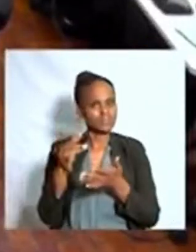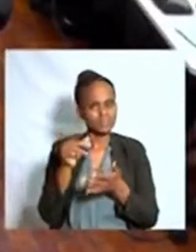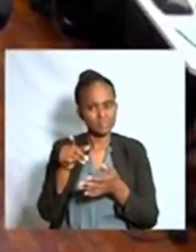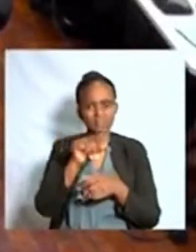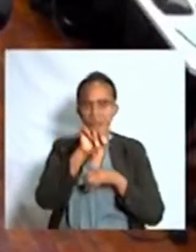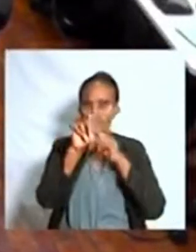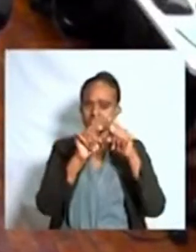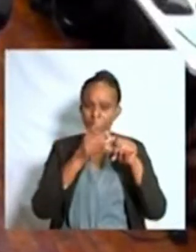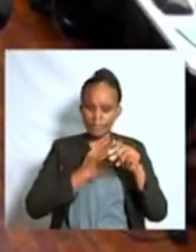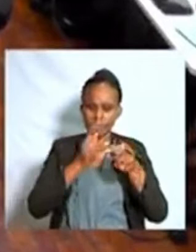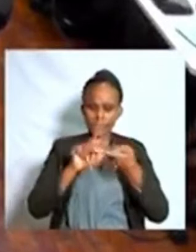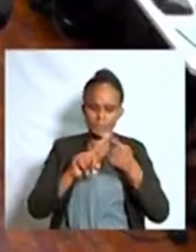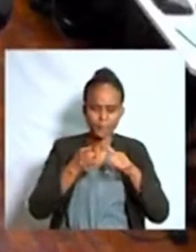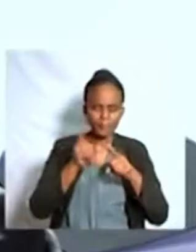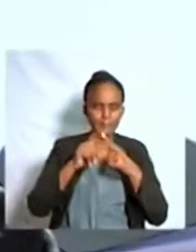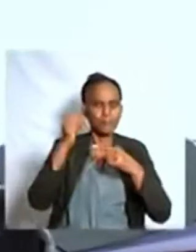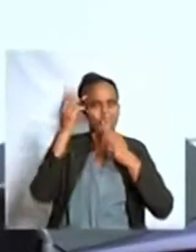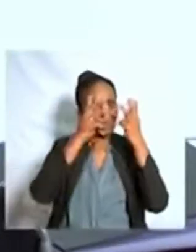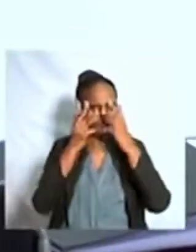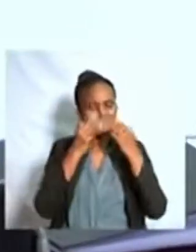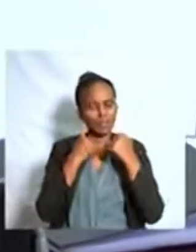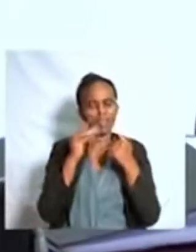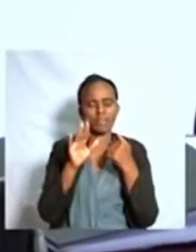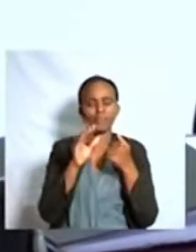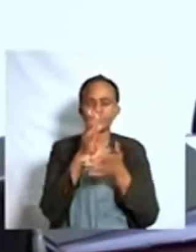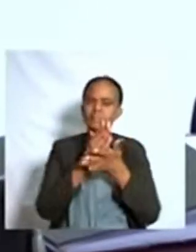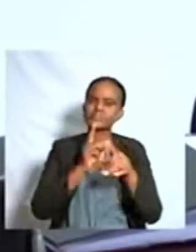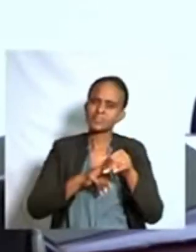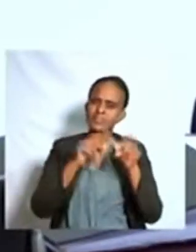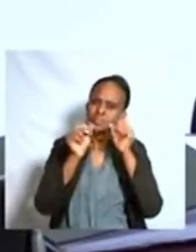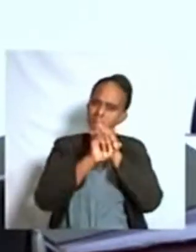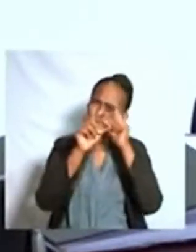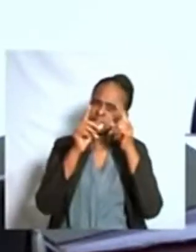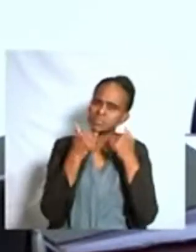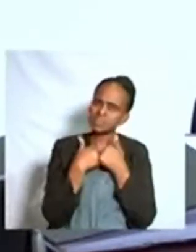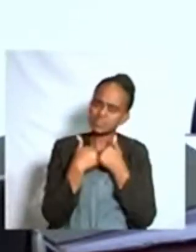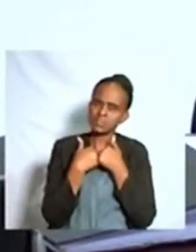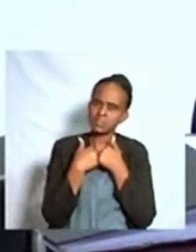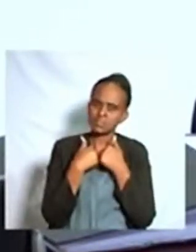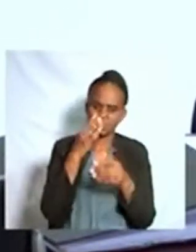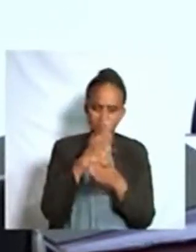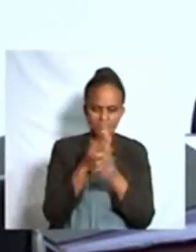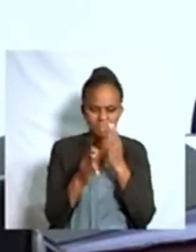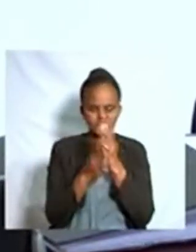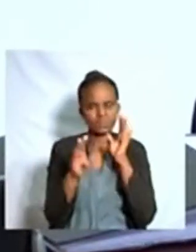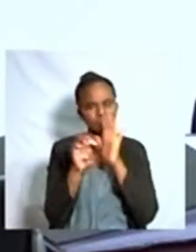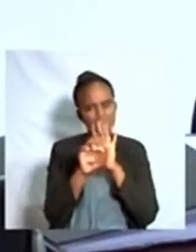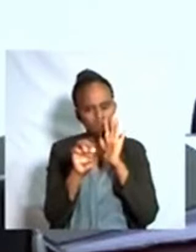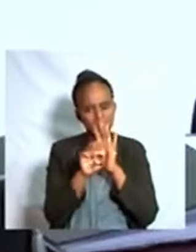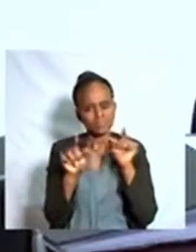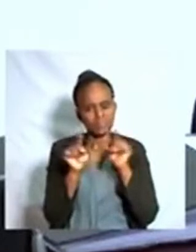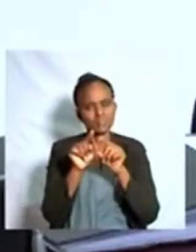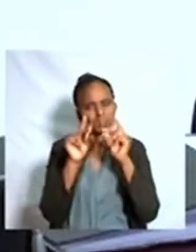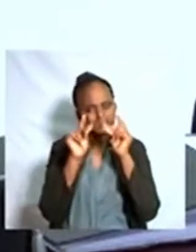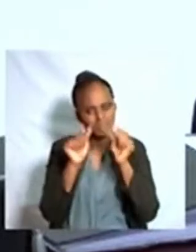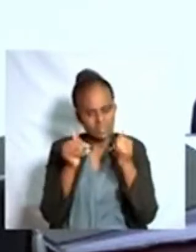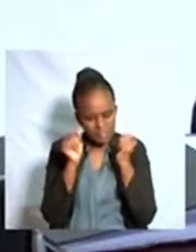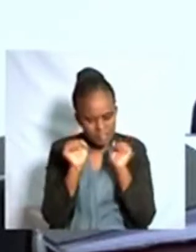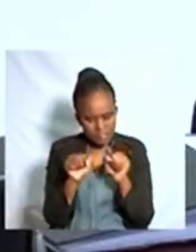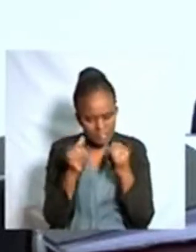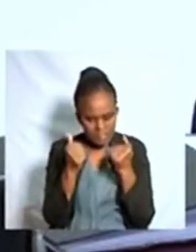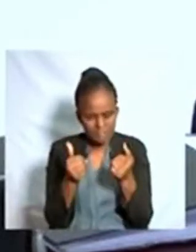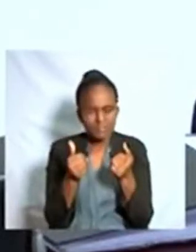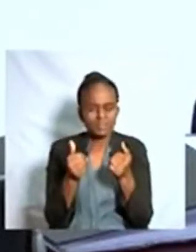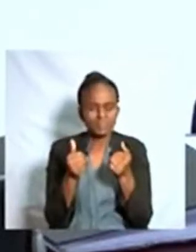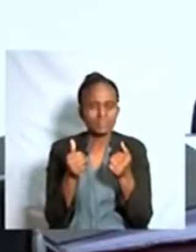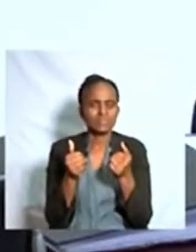my colleagues are concerned. At times you wonder that a building like this one would reach actually where it can even be